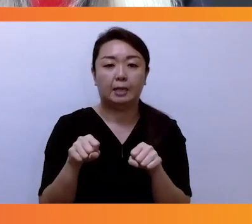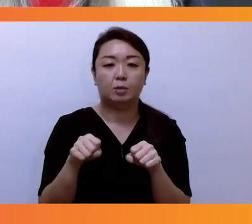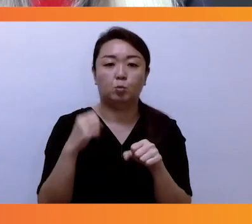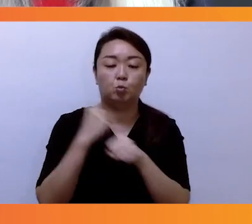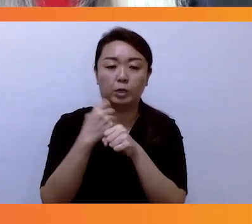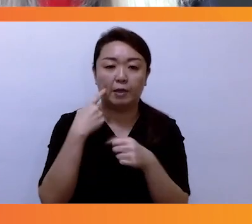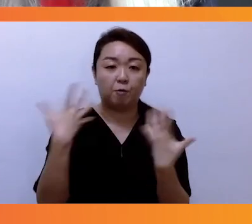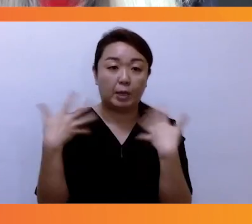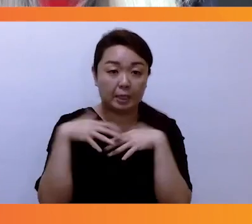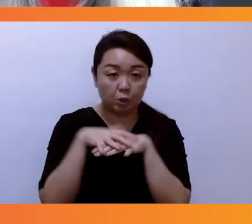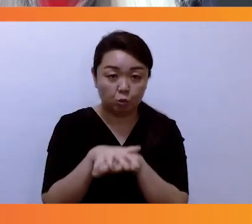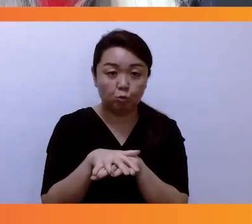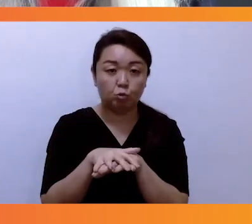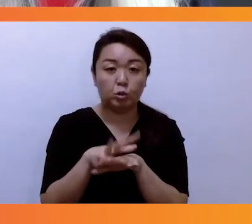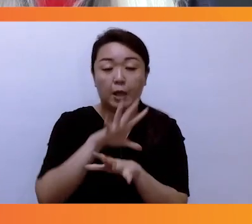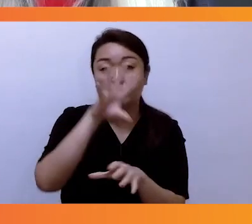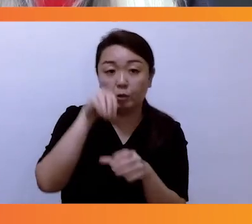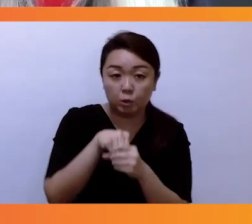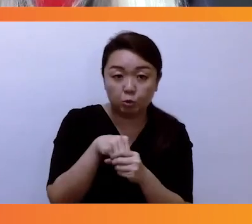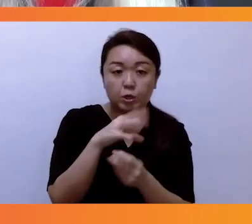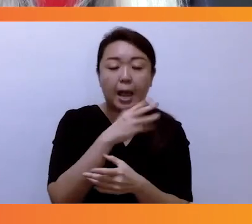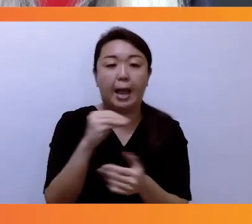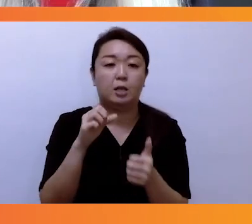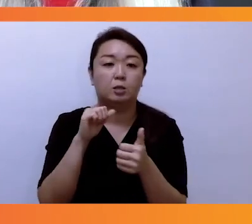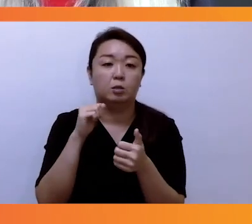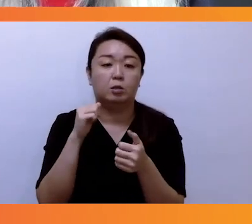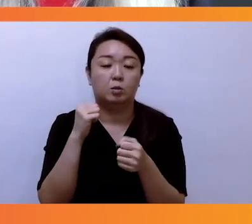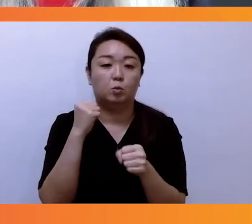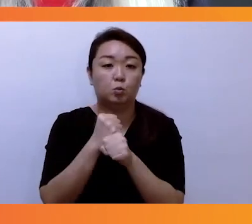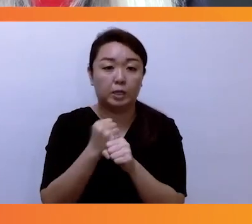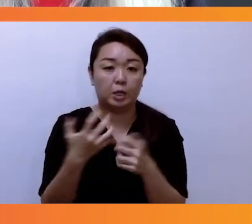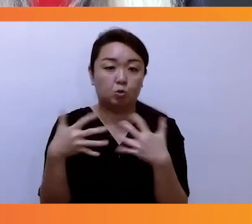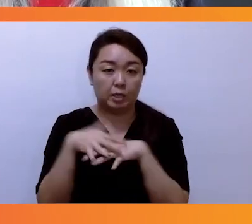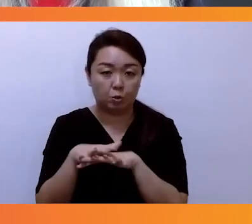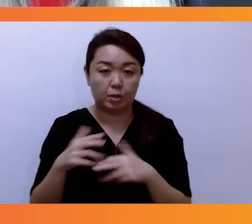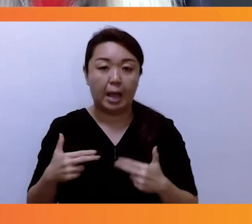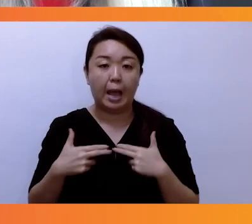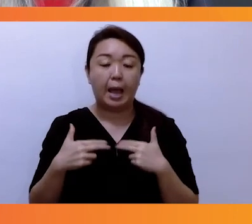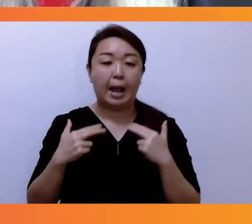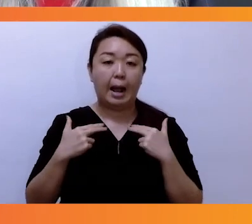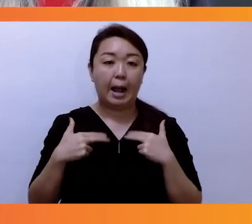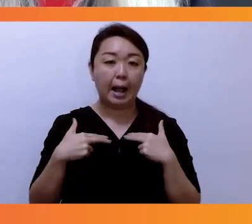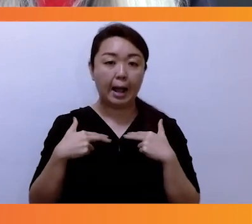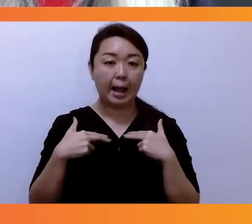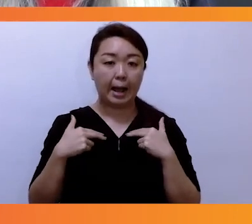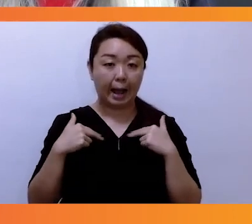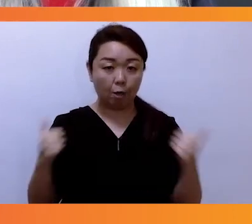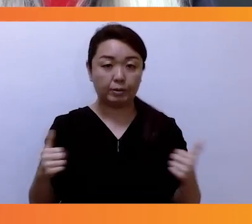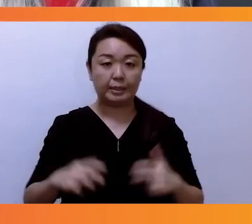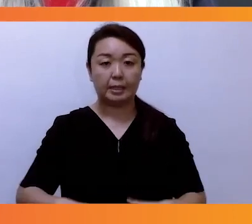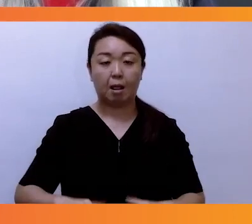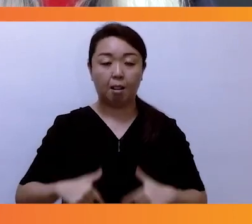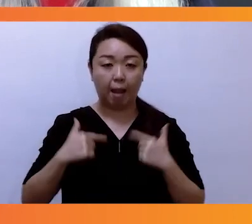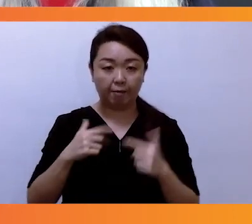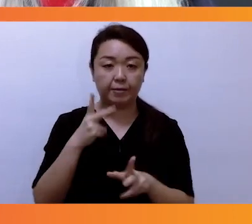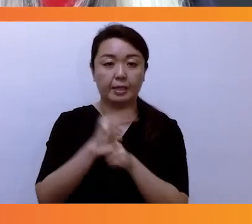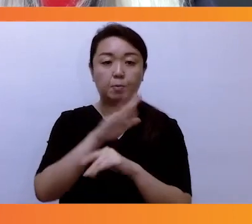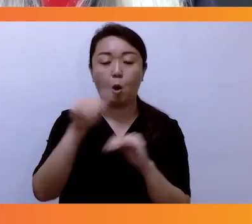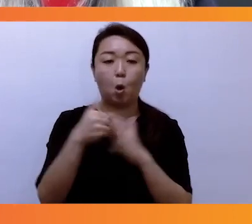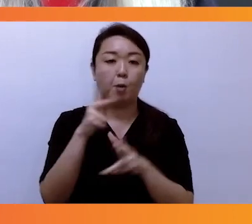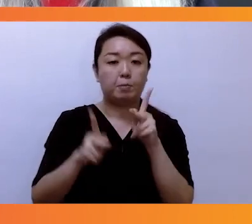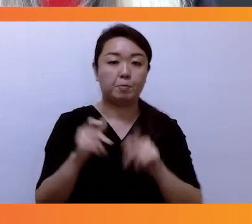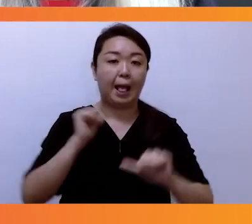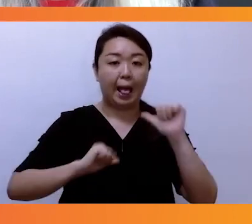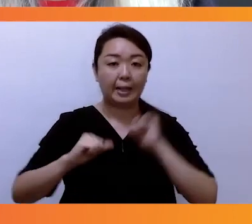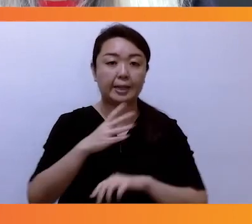that is working for inclusion and working to integrate a healthier lifestyle by keeping all of